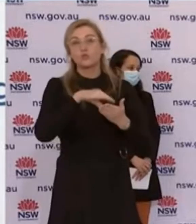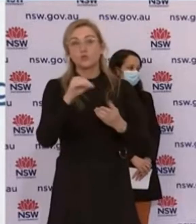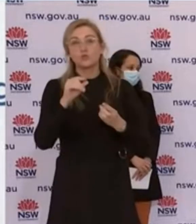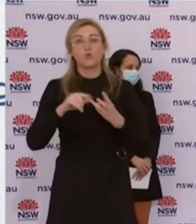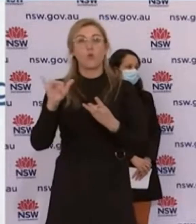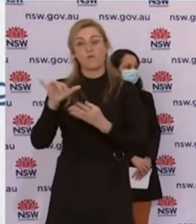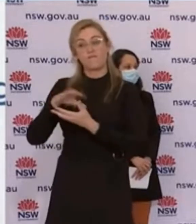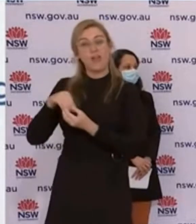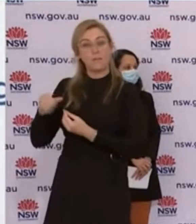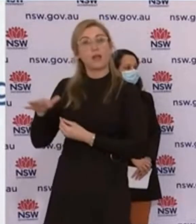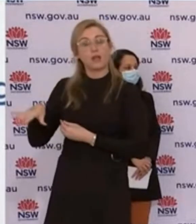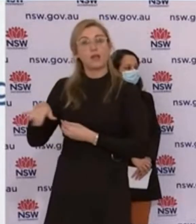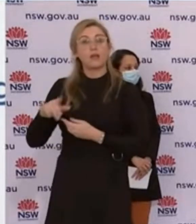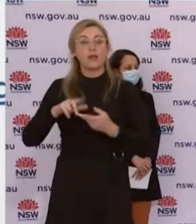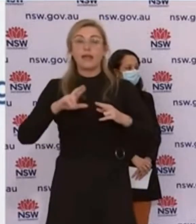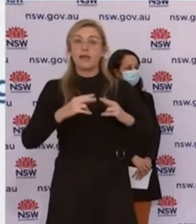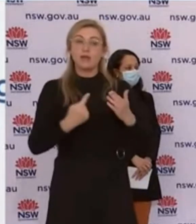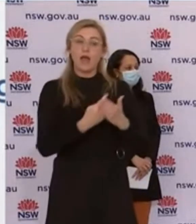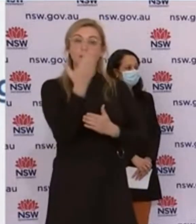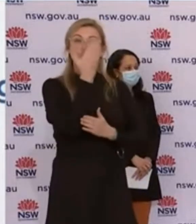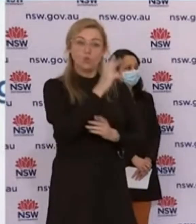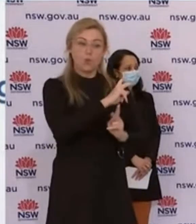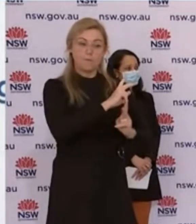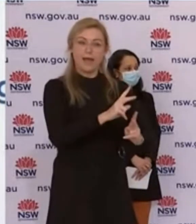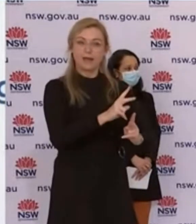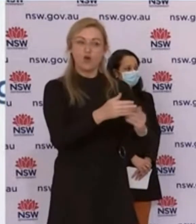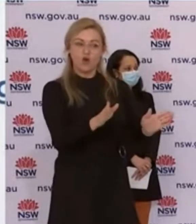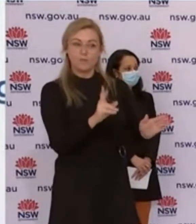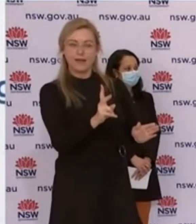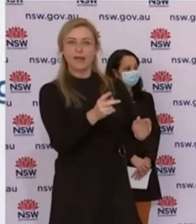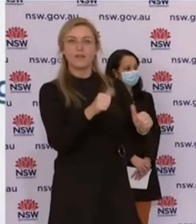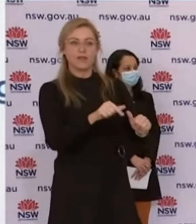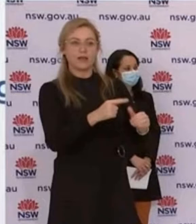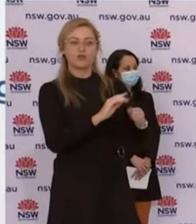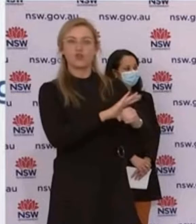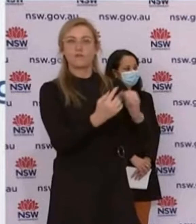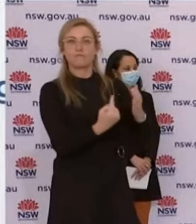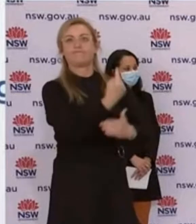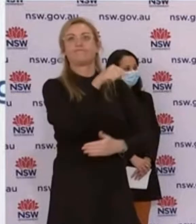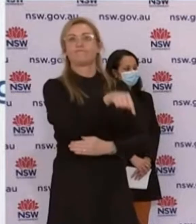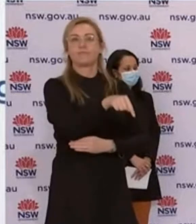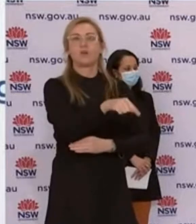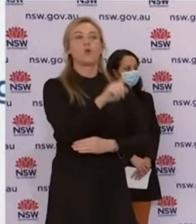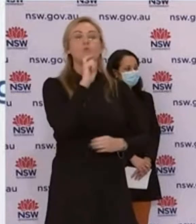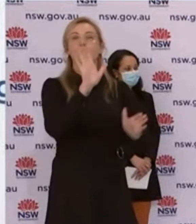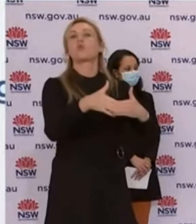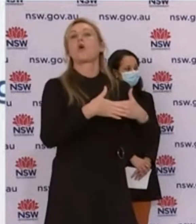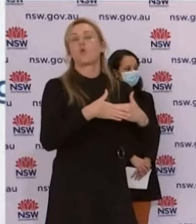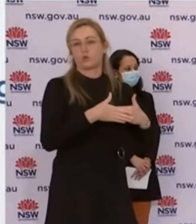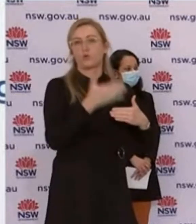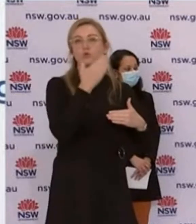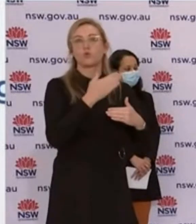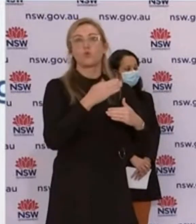school families. So what happens if there is a positive case in a school is that obviously we close that school, we work with health to do the